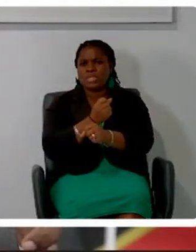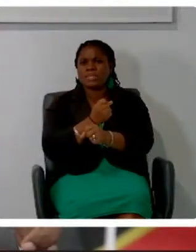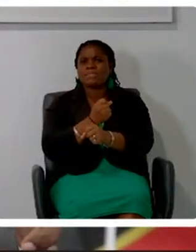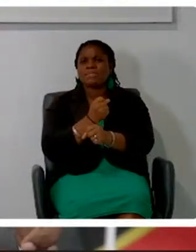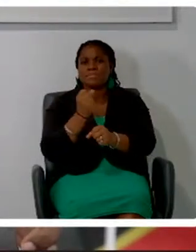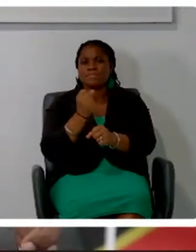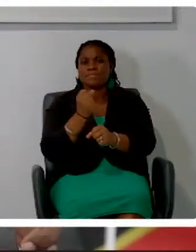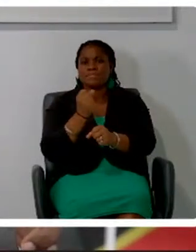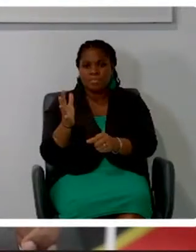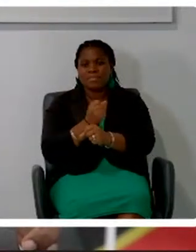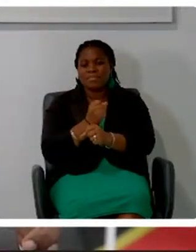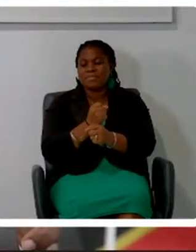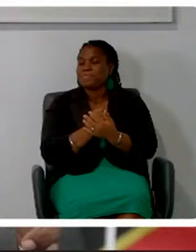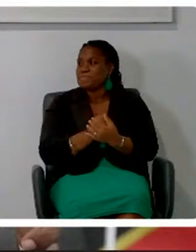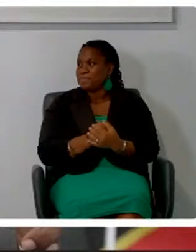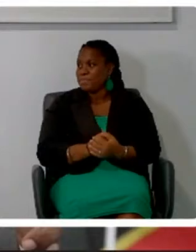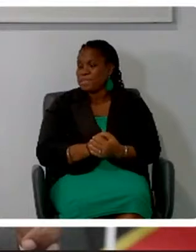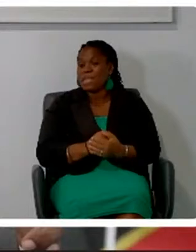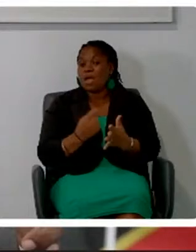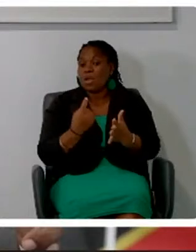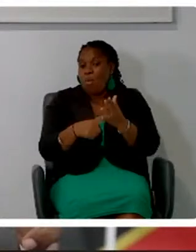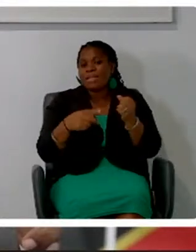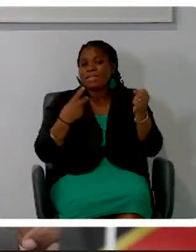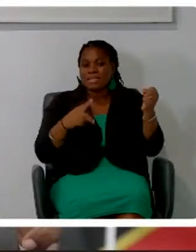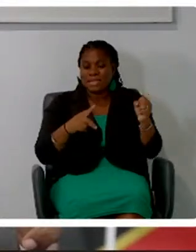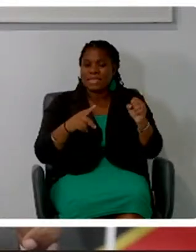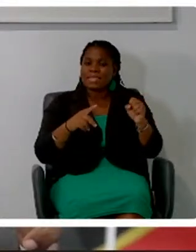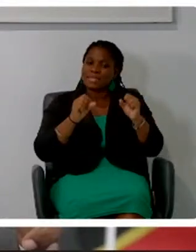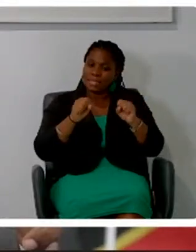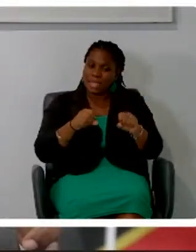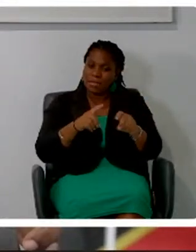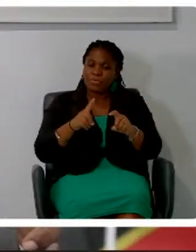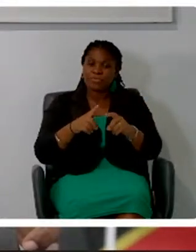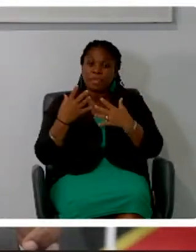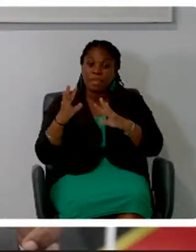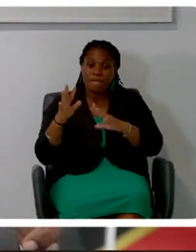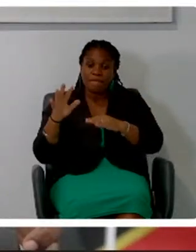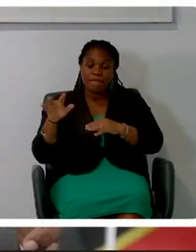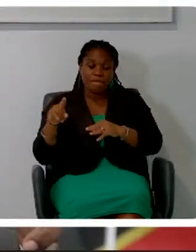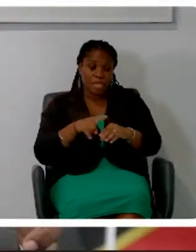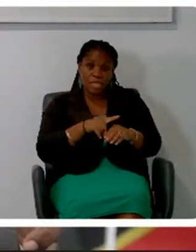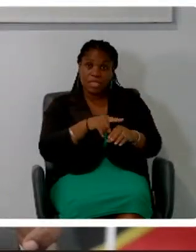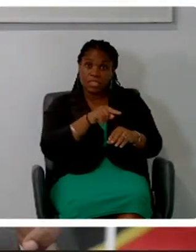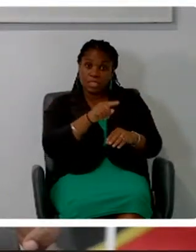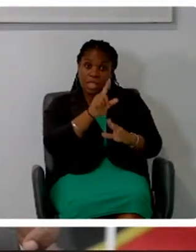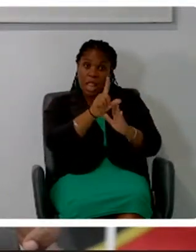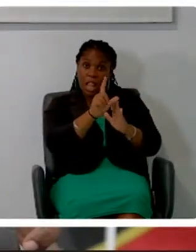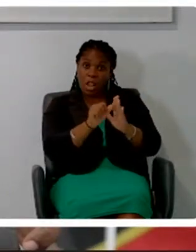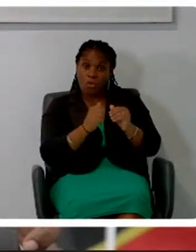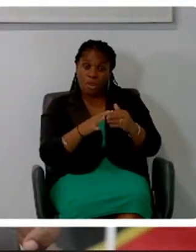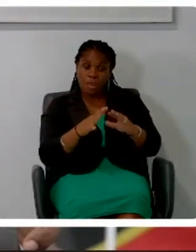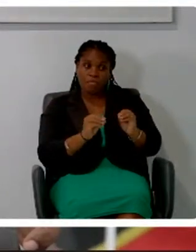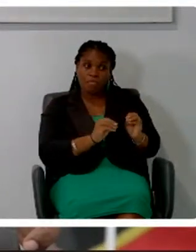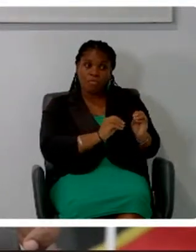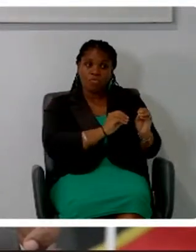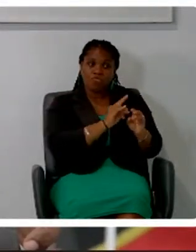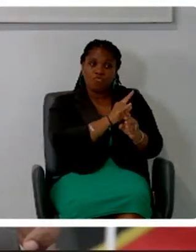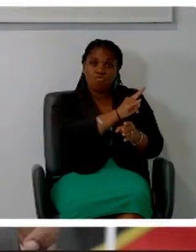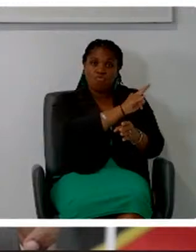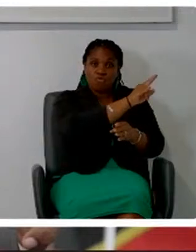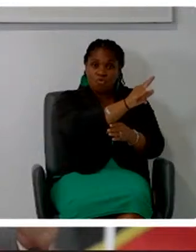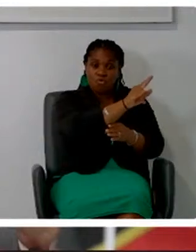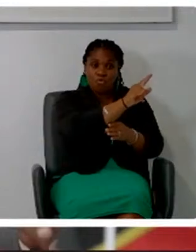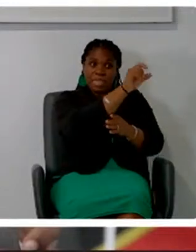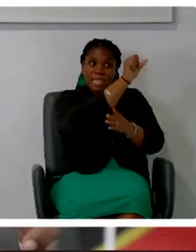and to the company. After leaving Tabasco, I traveled to visit Southern University, and I visited